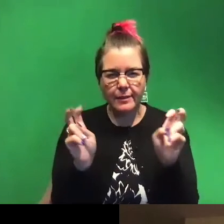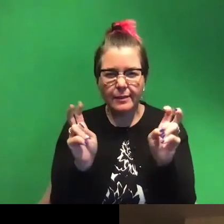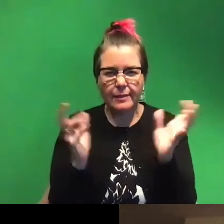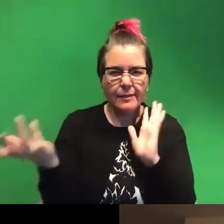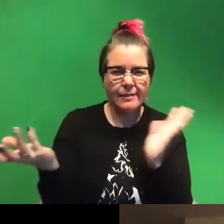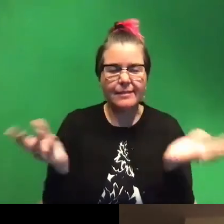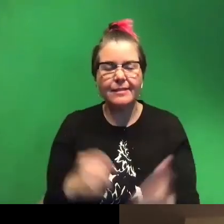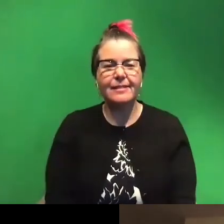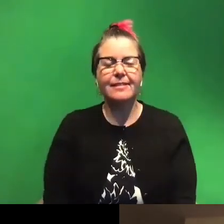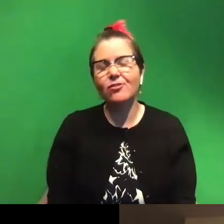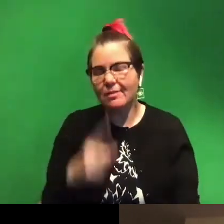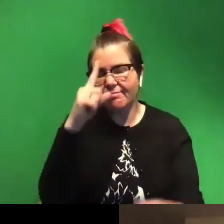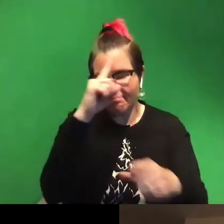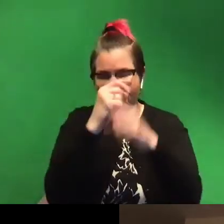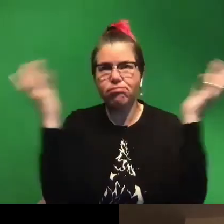it's mind blowing.